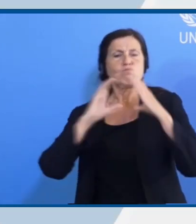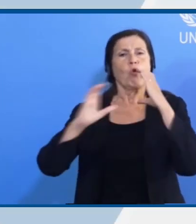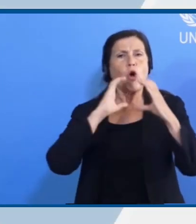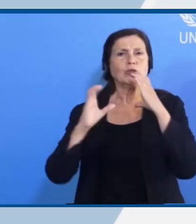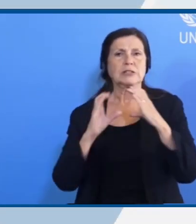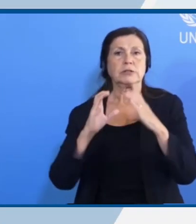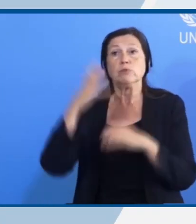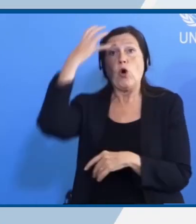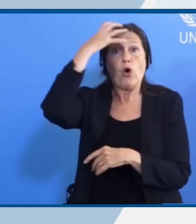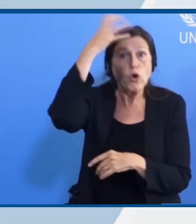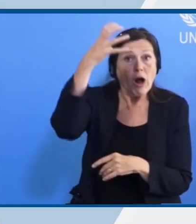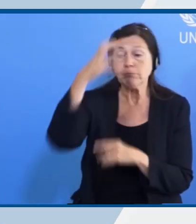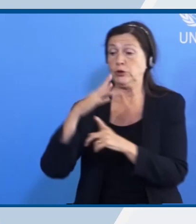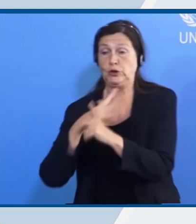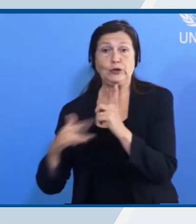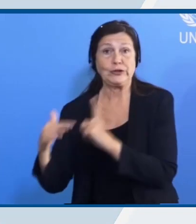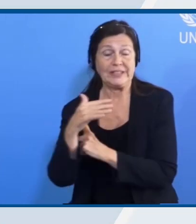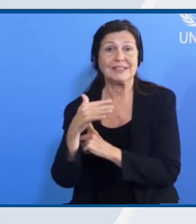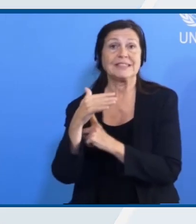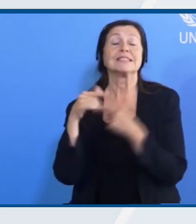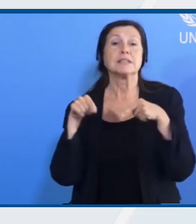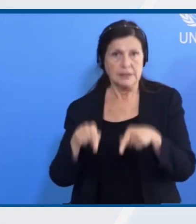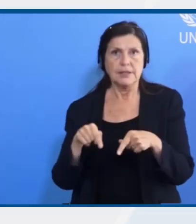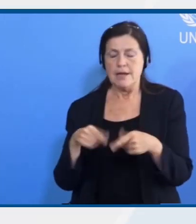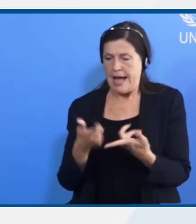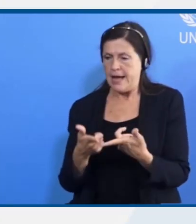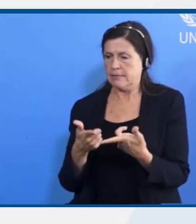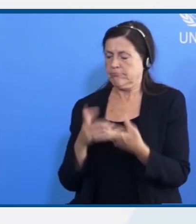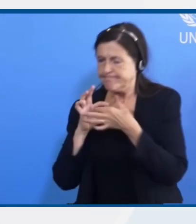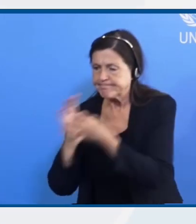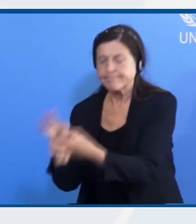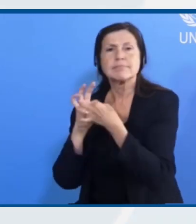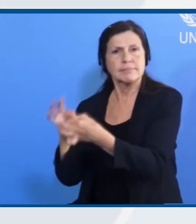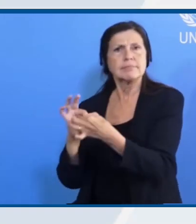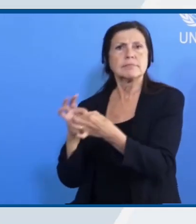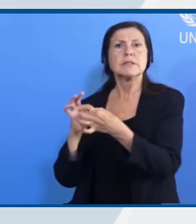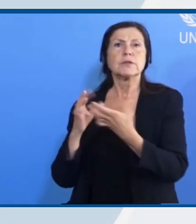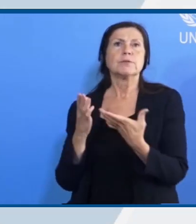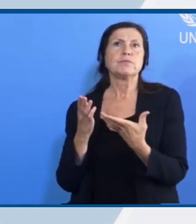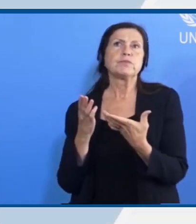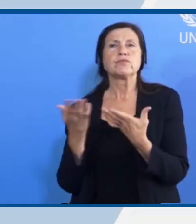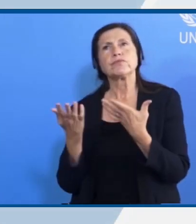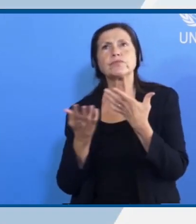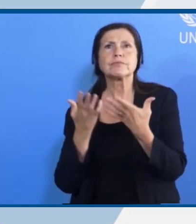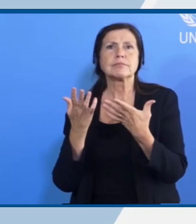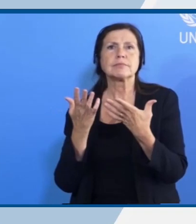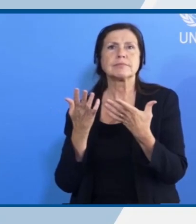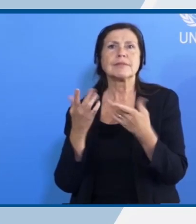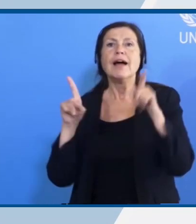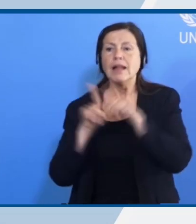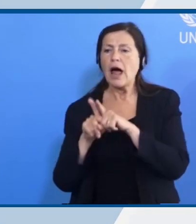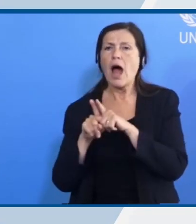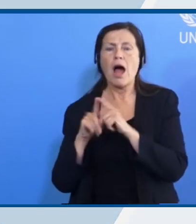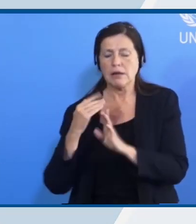the government and the society. Then you have to engage them in a sort of progressive